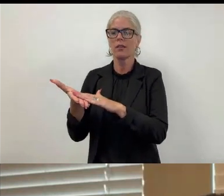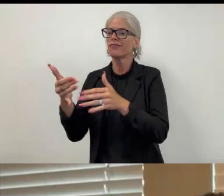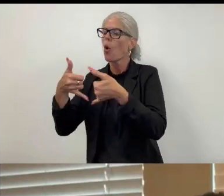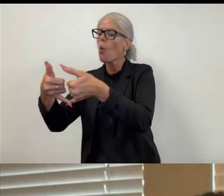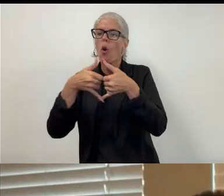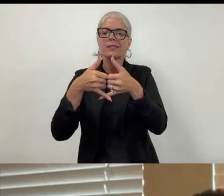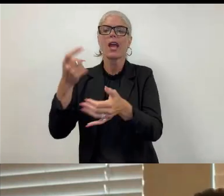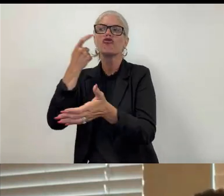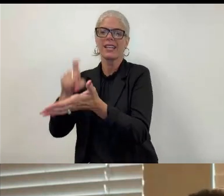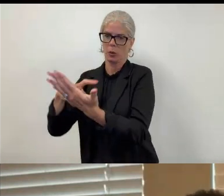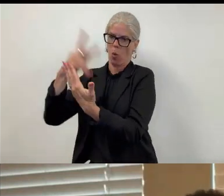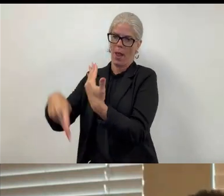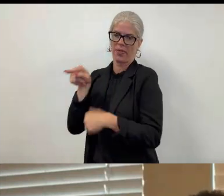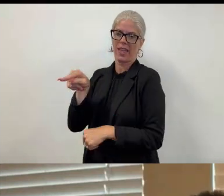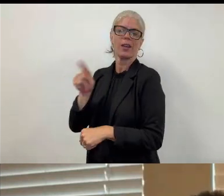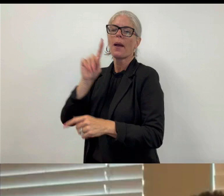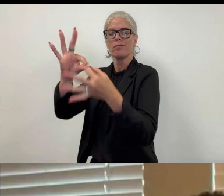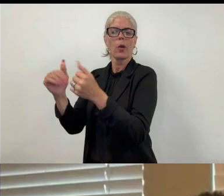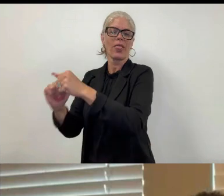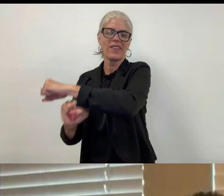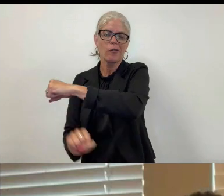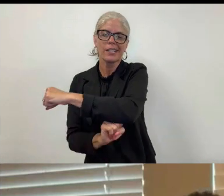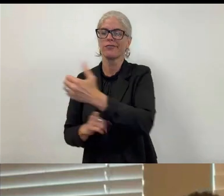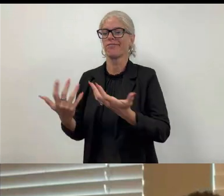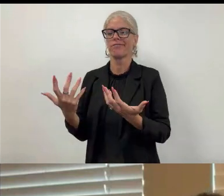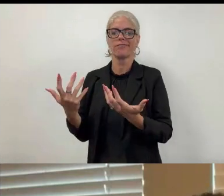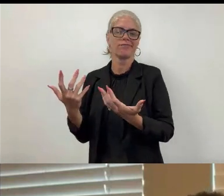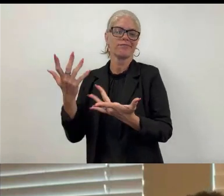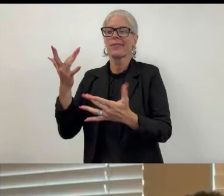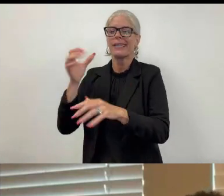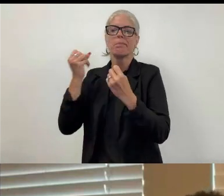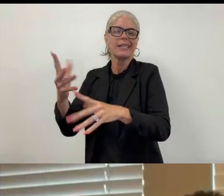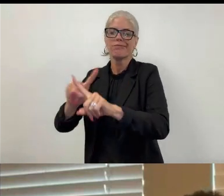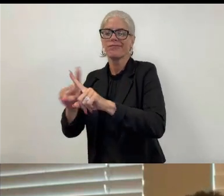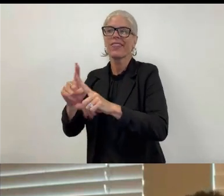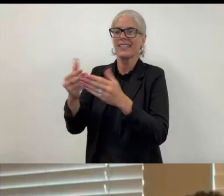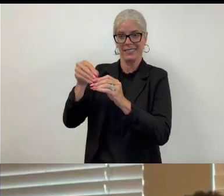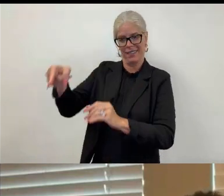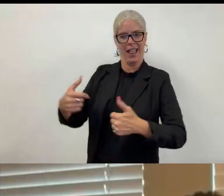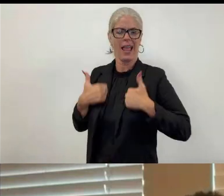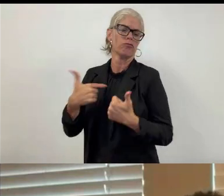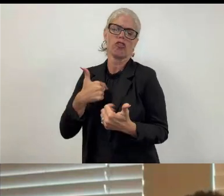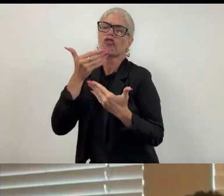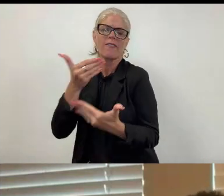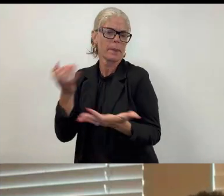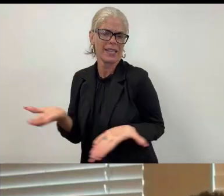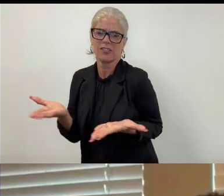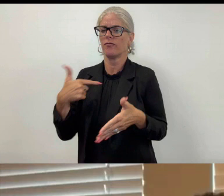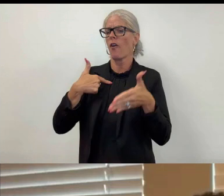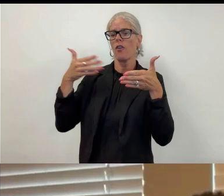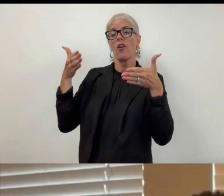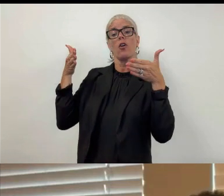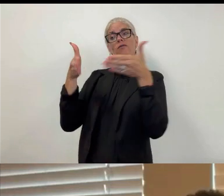and recognition program. So I'm just foundationally, a big value of mine in every area of life